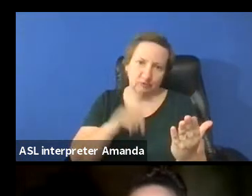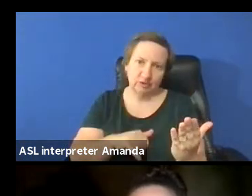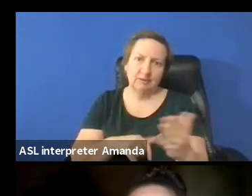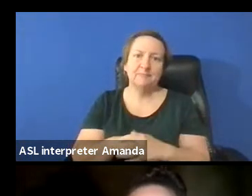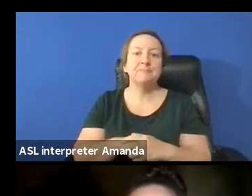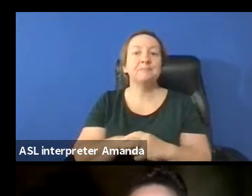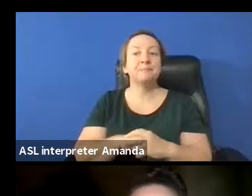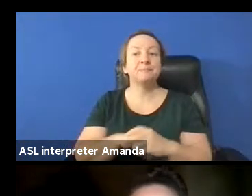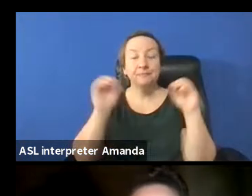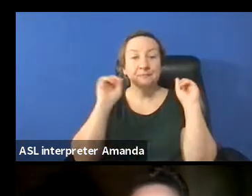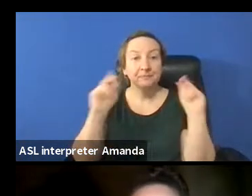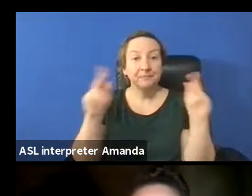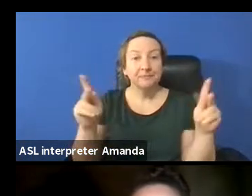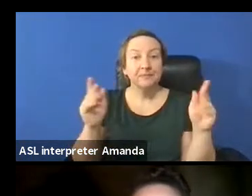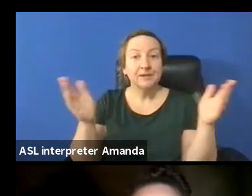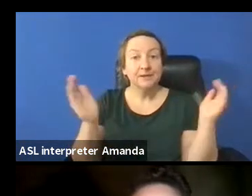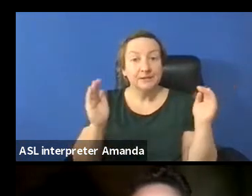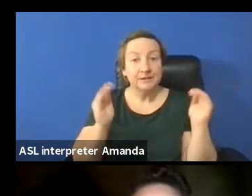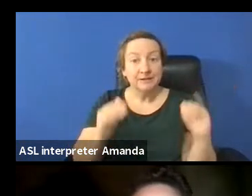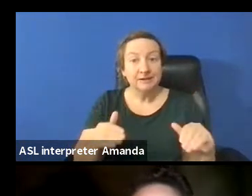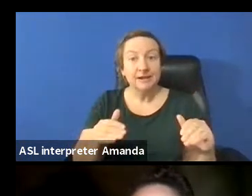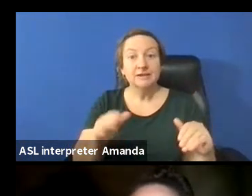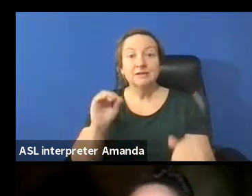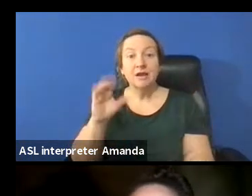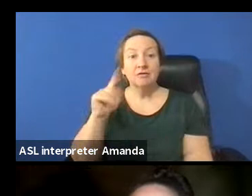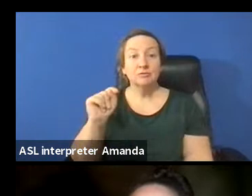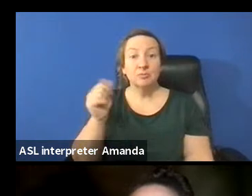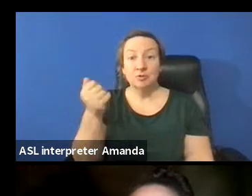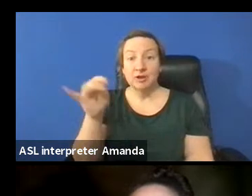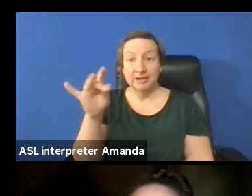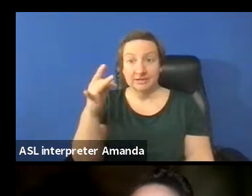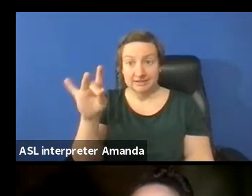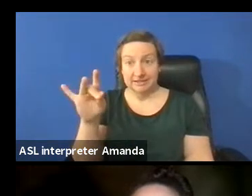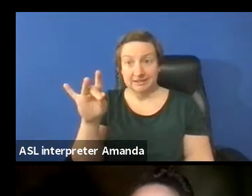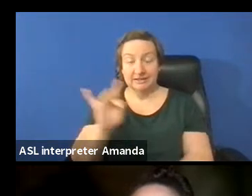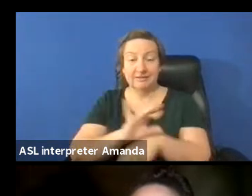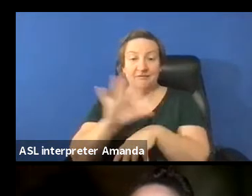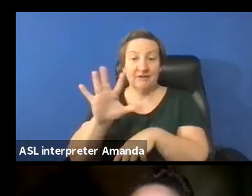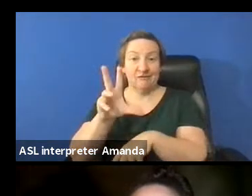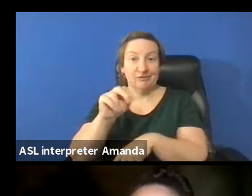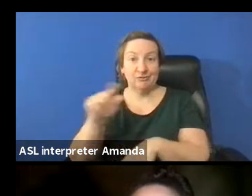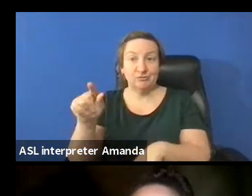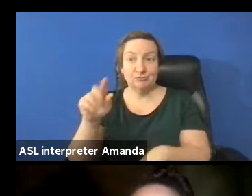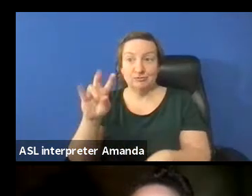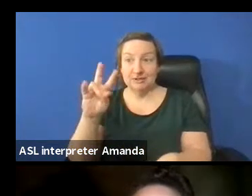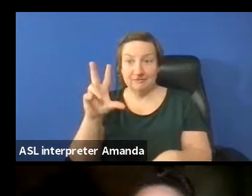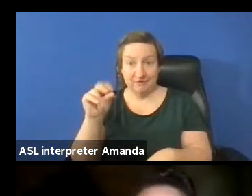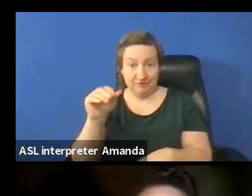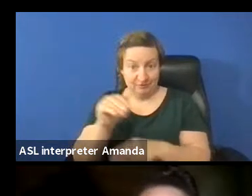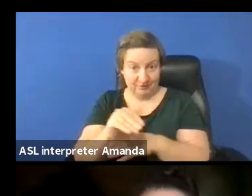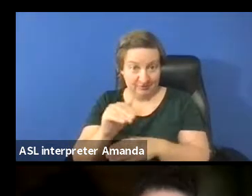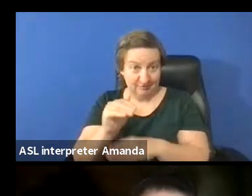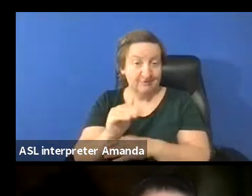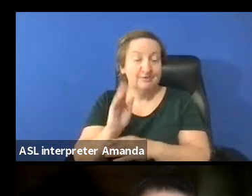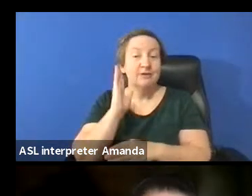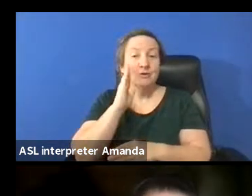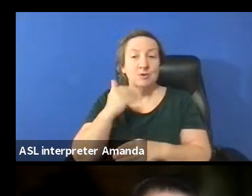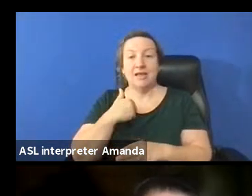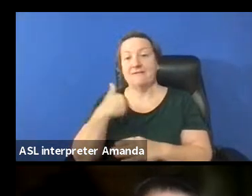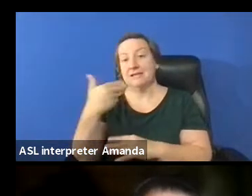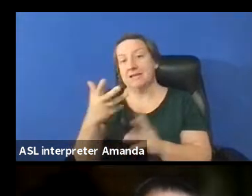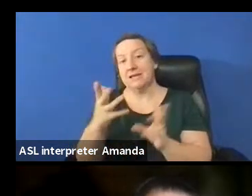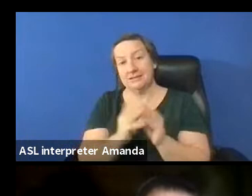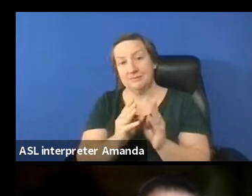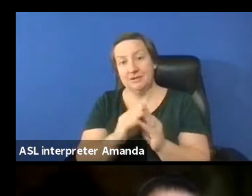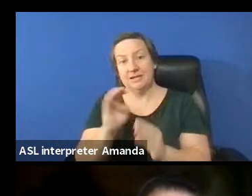All right. Next up, October 18th, 5:30 to 7:30 p.m. We will have our next meeting